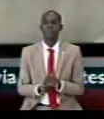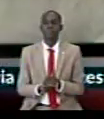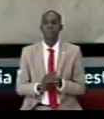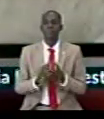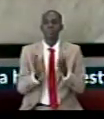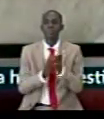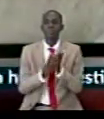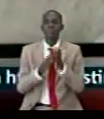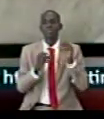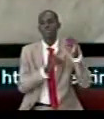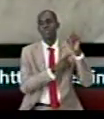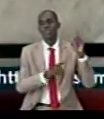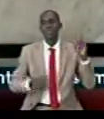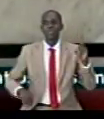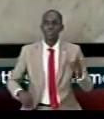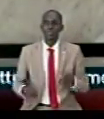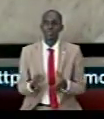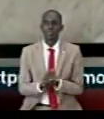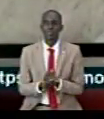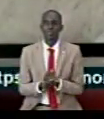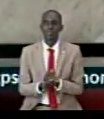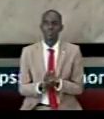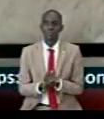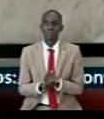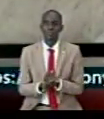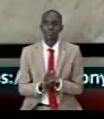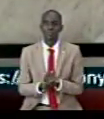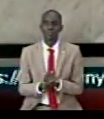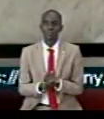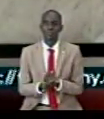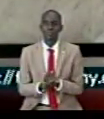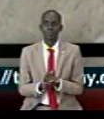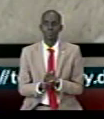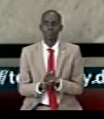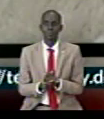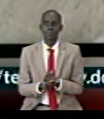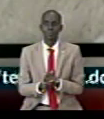Praise the Lord. My name is Opleku David Idoko